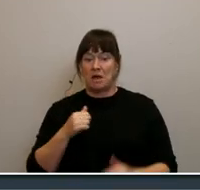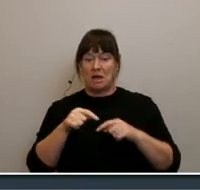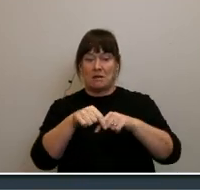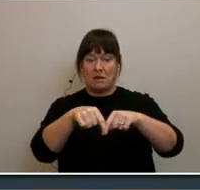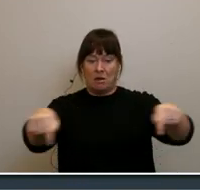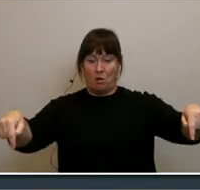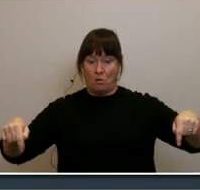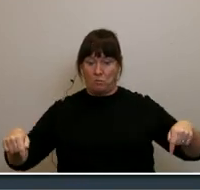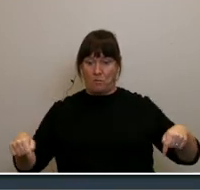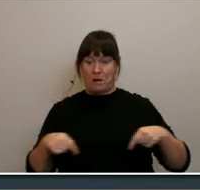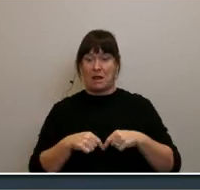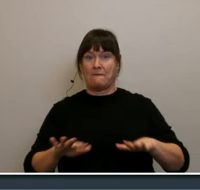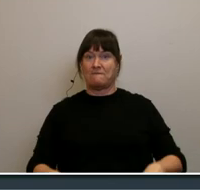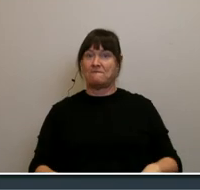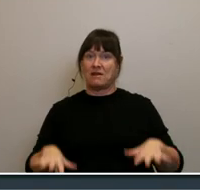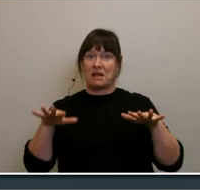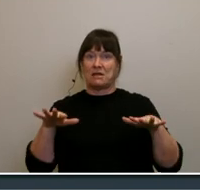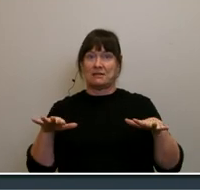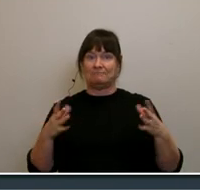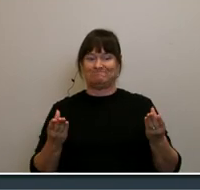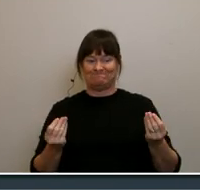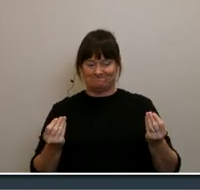was flooded, and